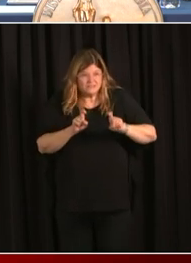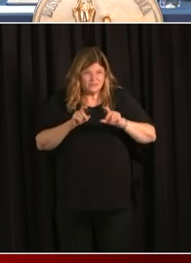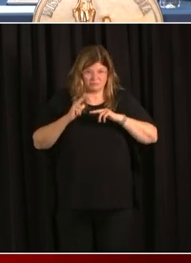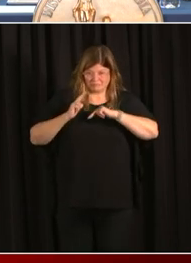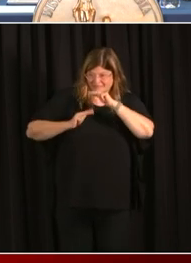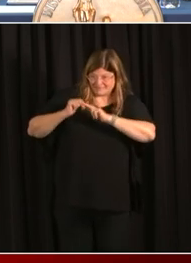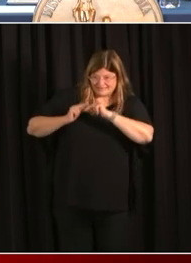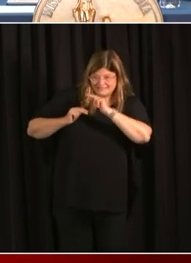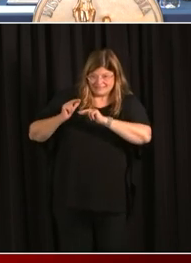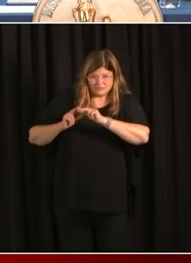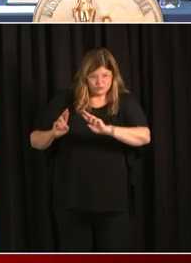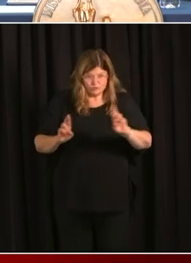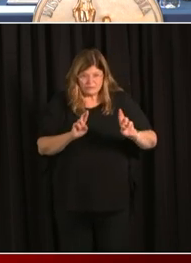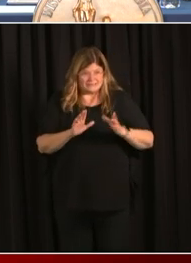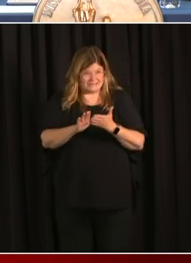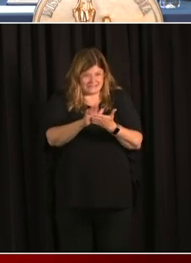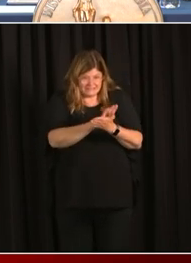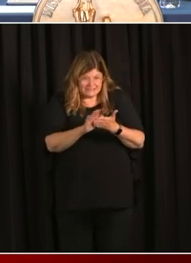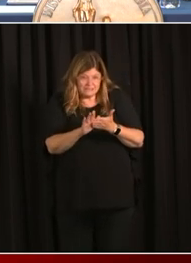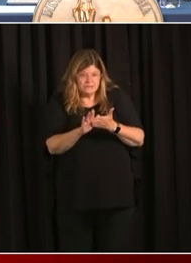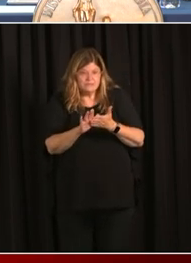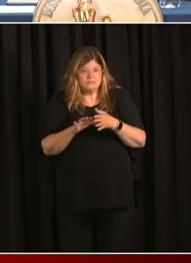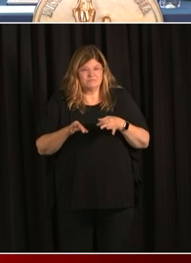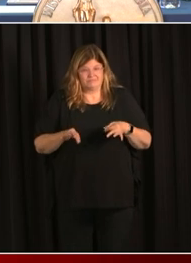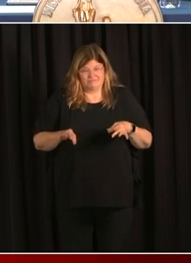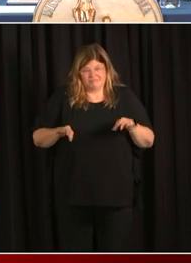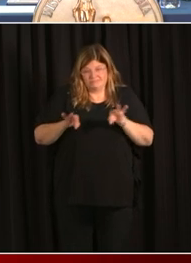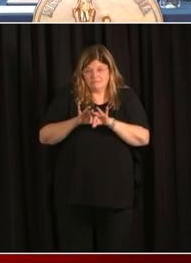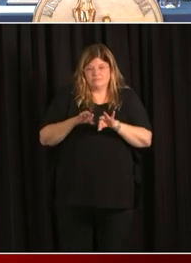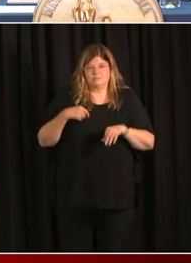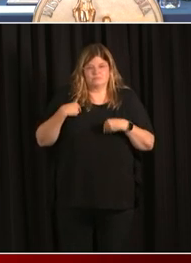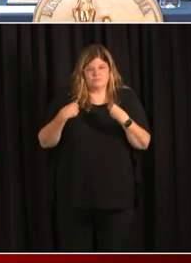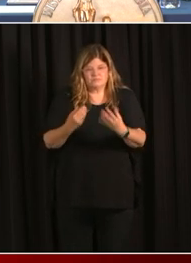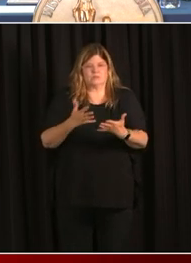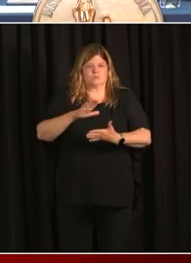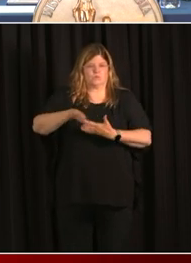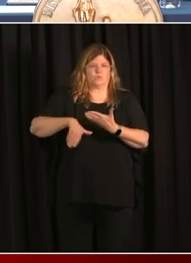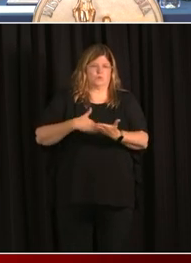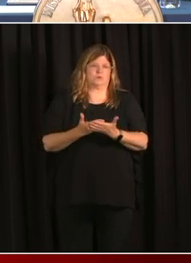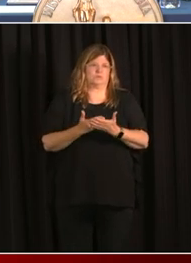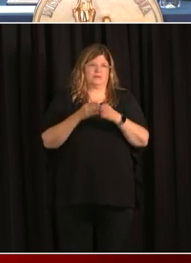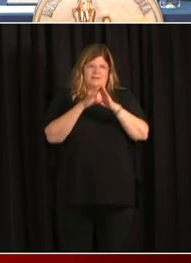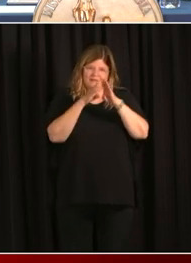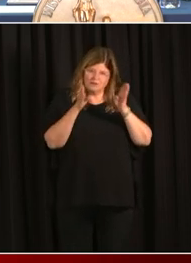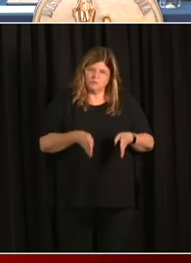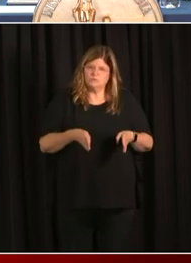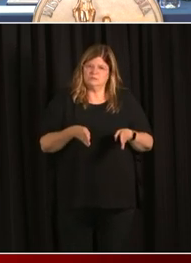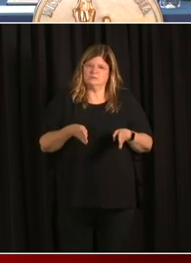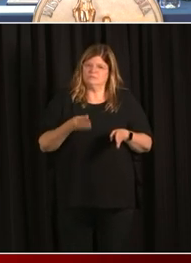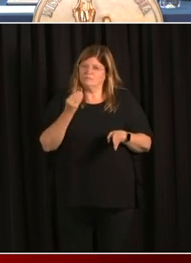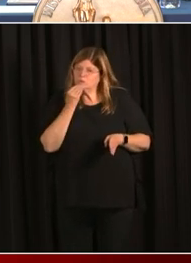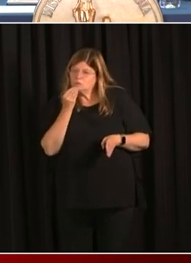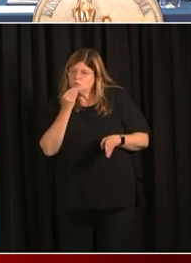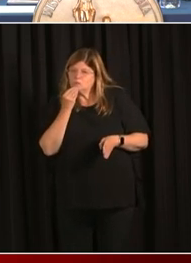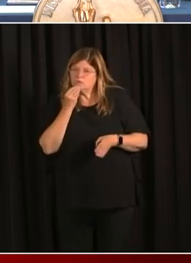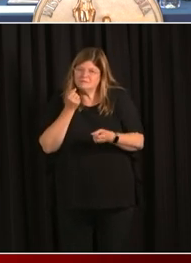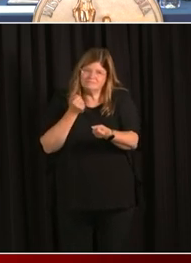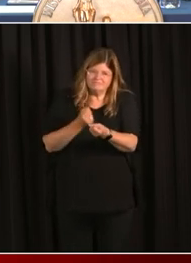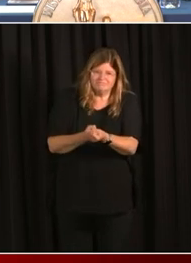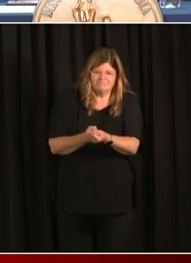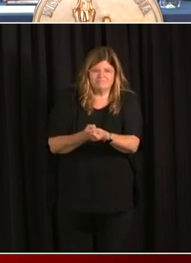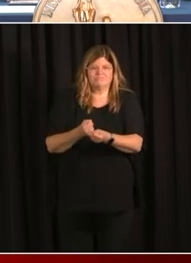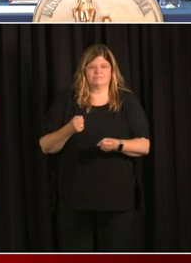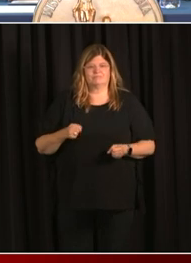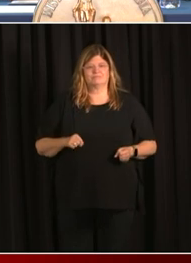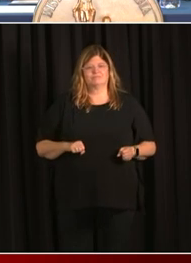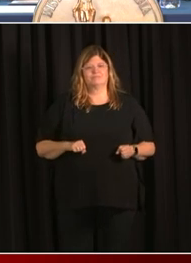to making sure that we are providing all of the housing and food support